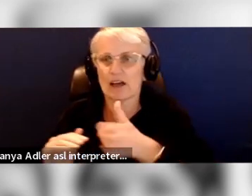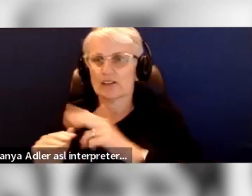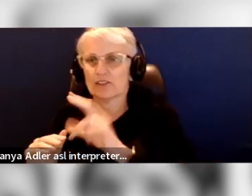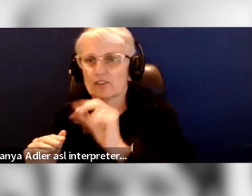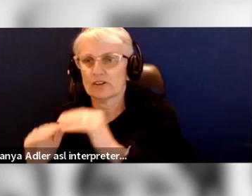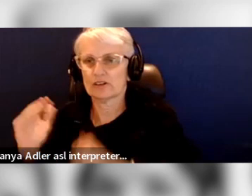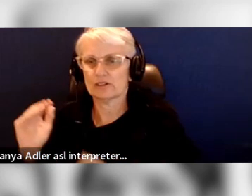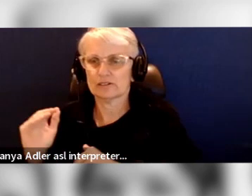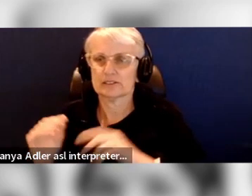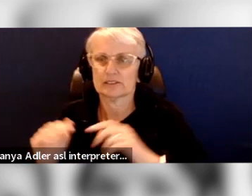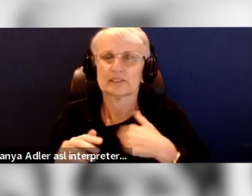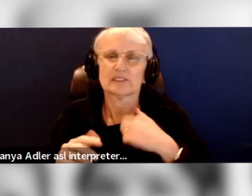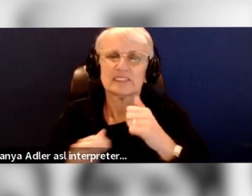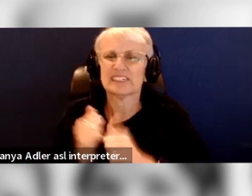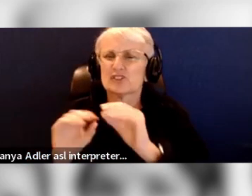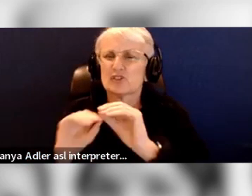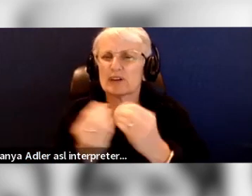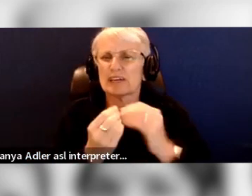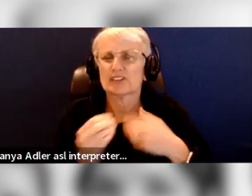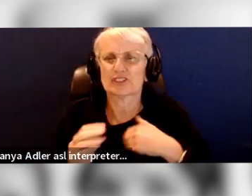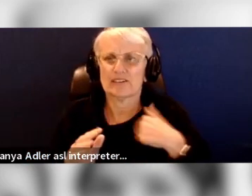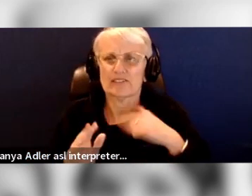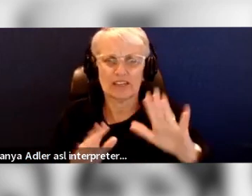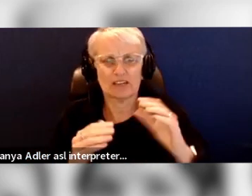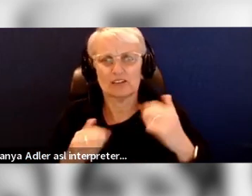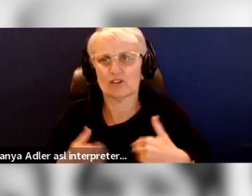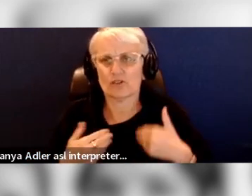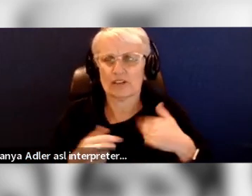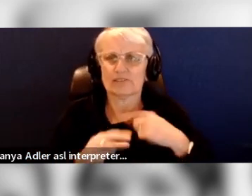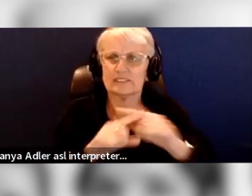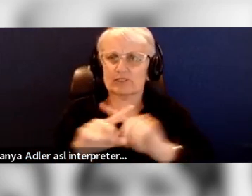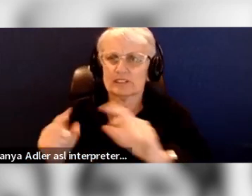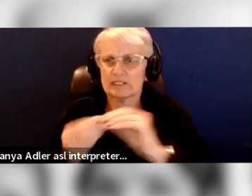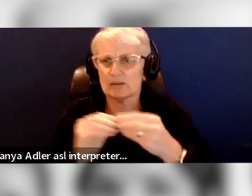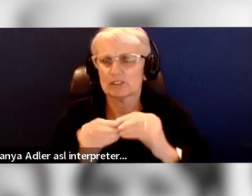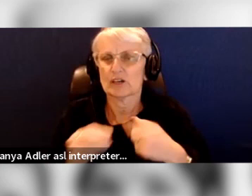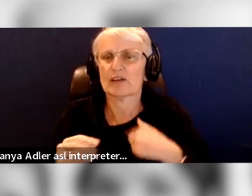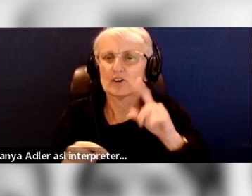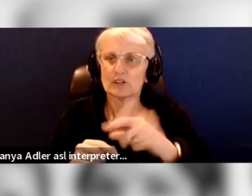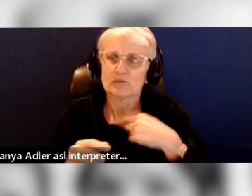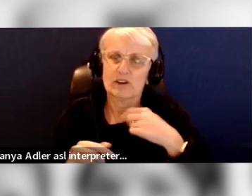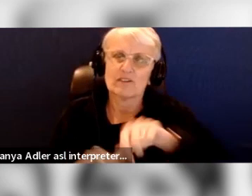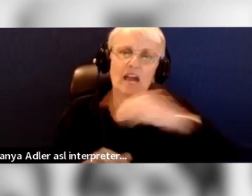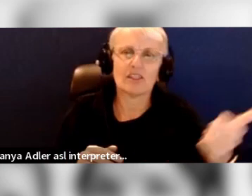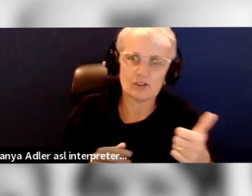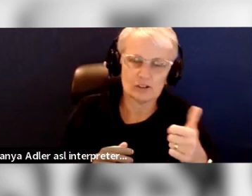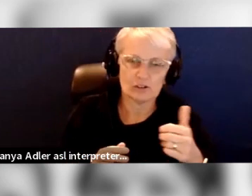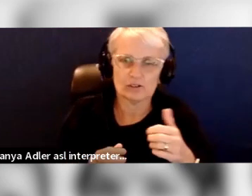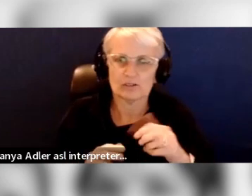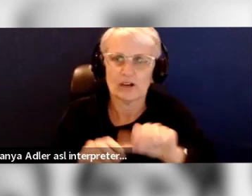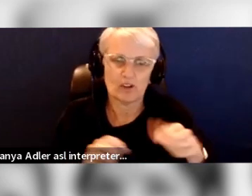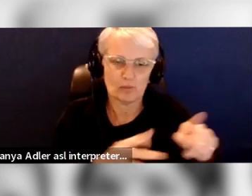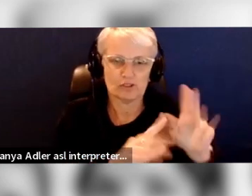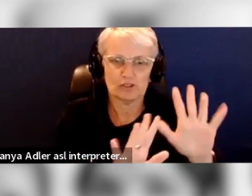Each organization defines youth differently. Those questions are asked on the application form because we have other opportunities that we might be able to share with